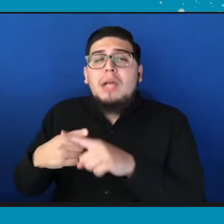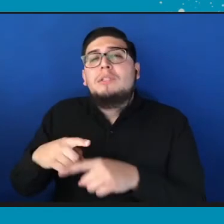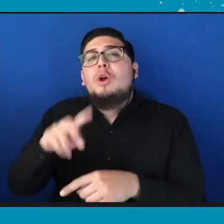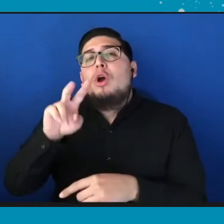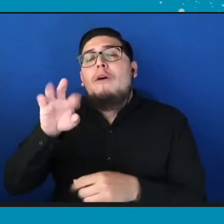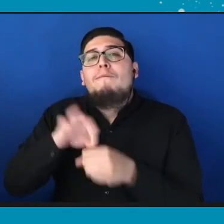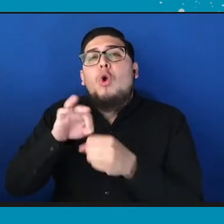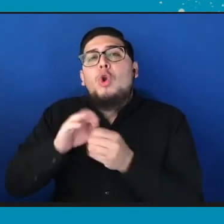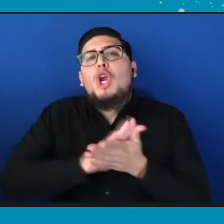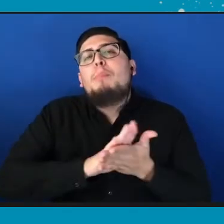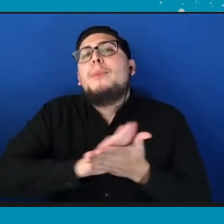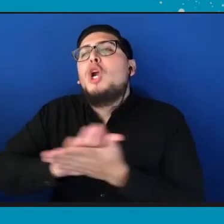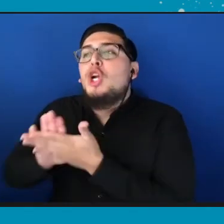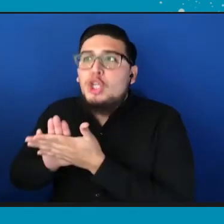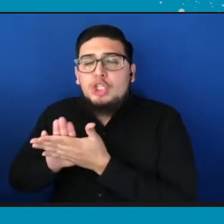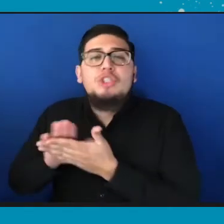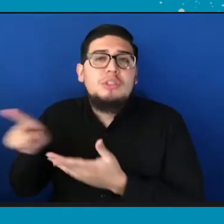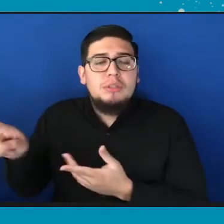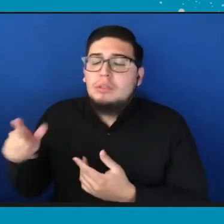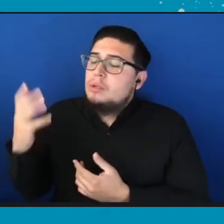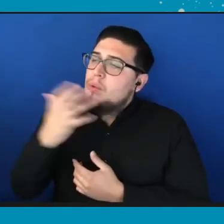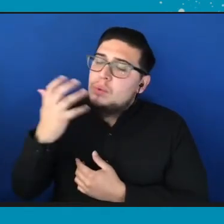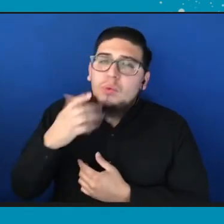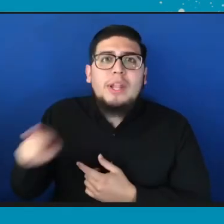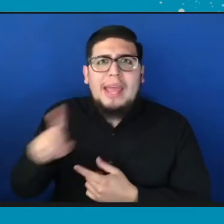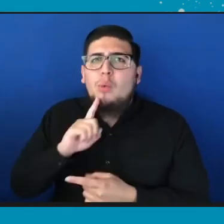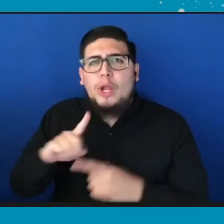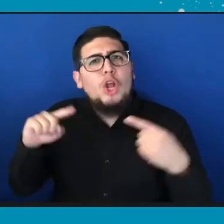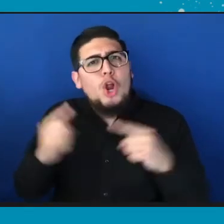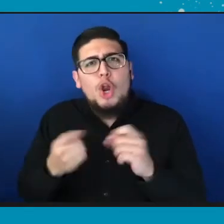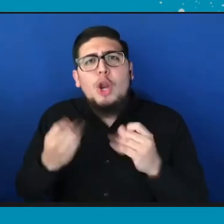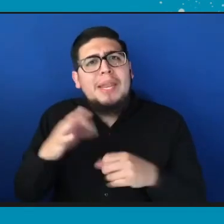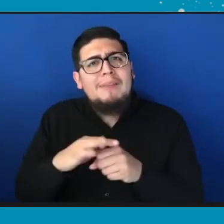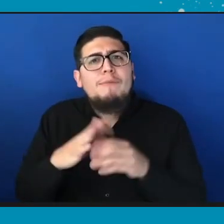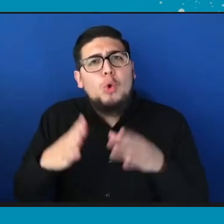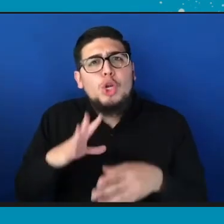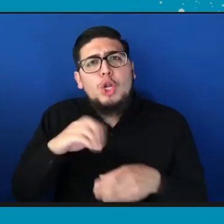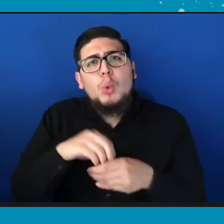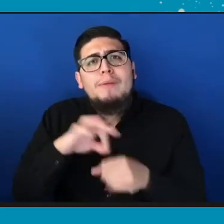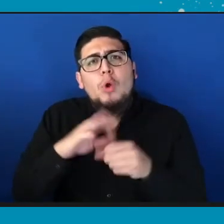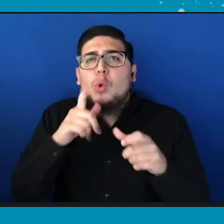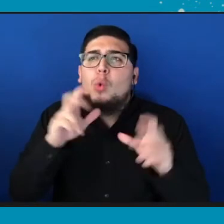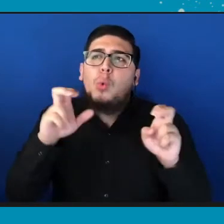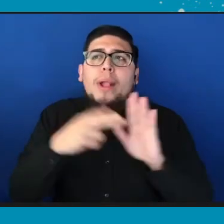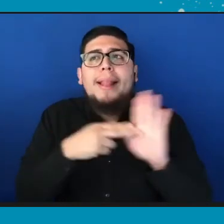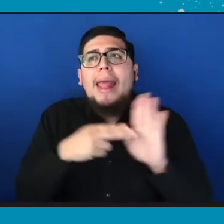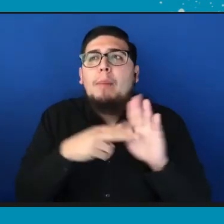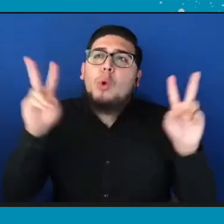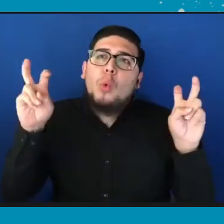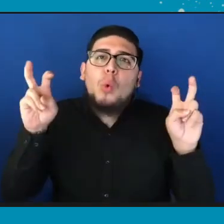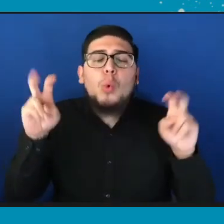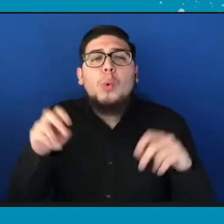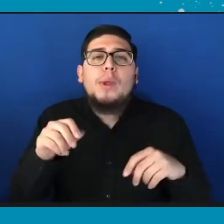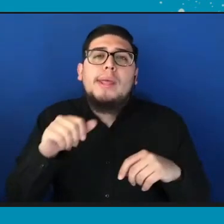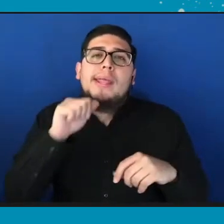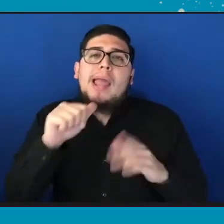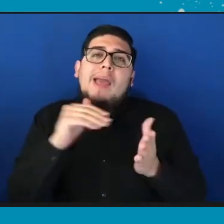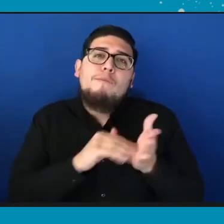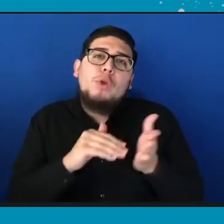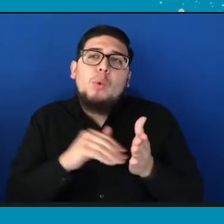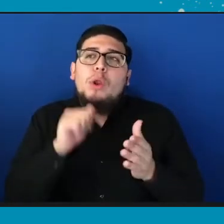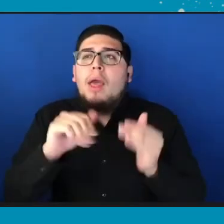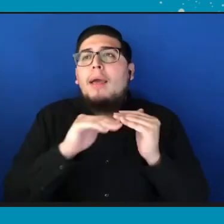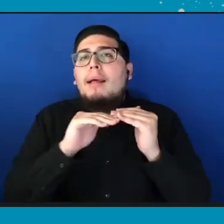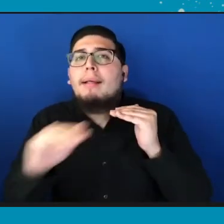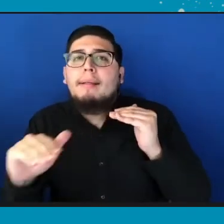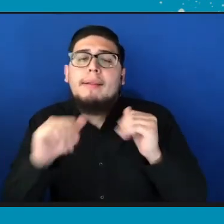that really hurt many voters, including voters who were labeled as quote unquote infrequent or inactive voters, which is a different